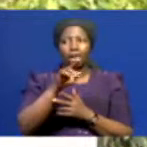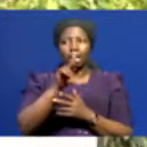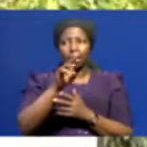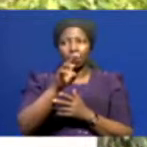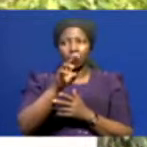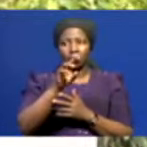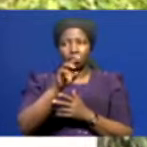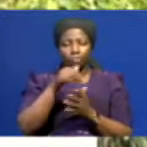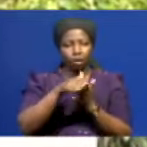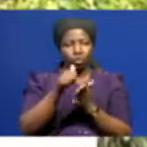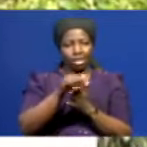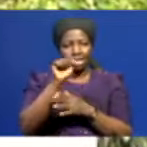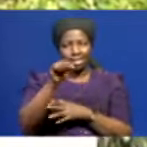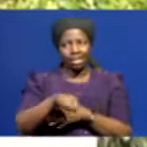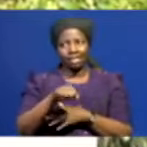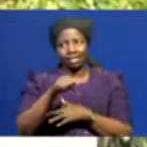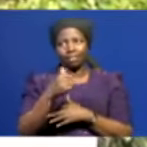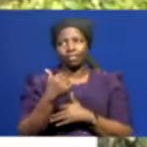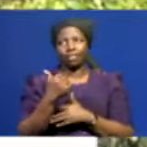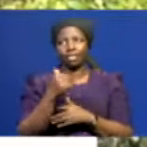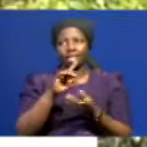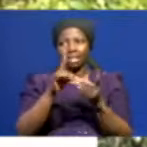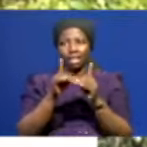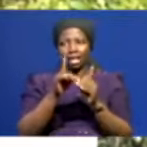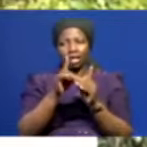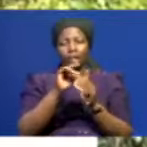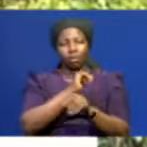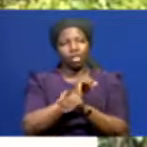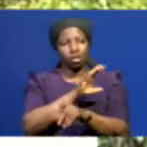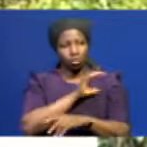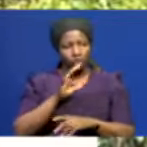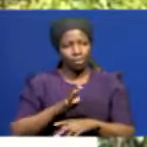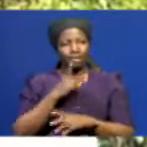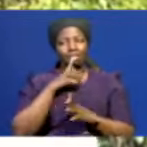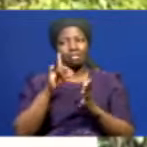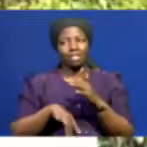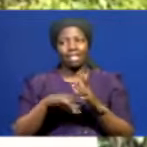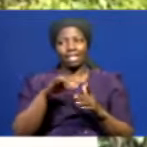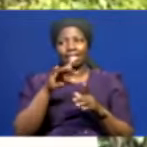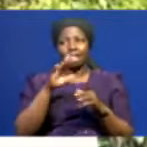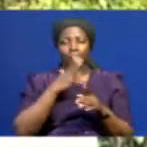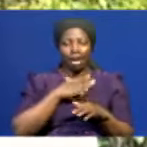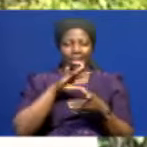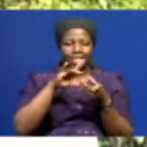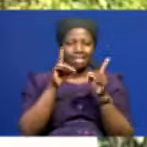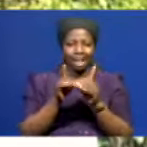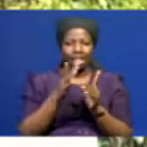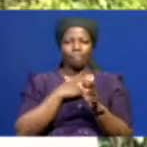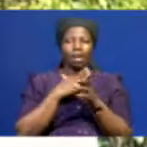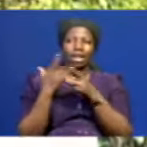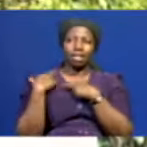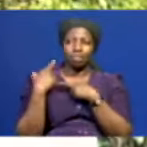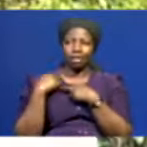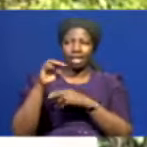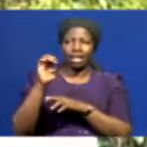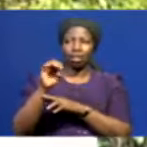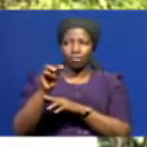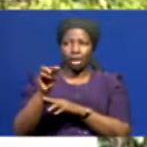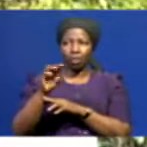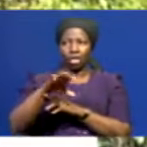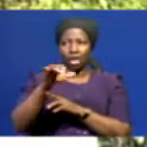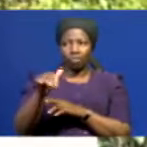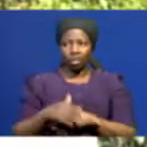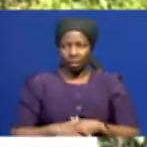Protection Commissioner took their campaign dubbed Data Yangu Jukumu Langu in Elgeyo Marakwet County with a clarion call